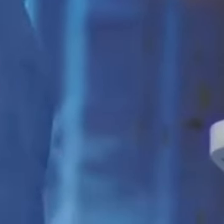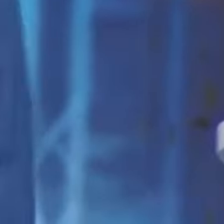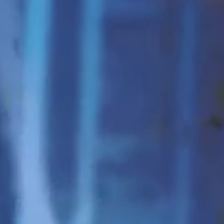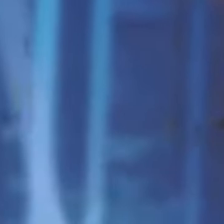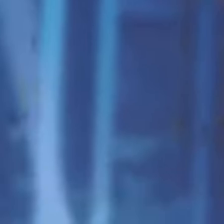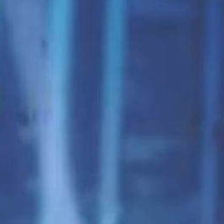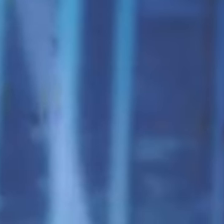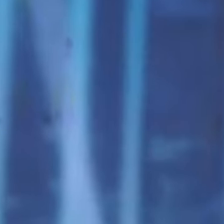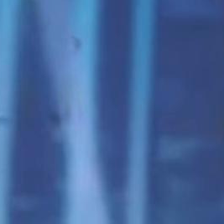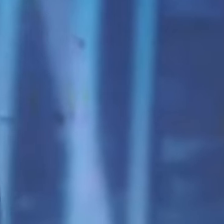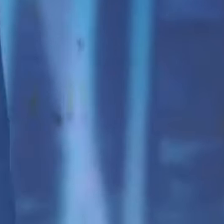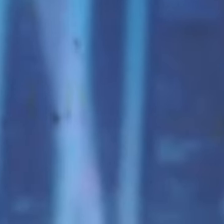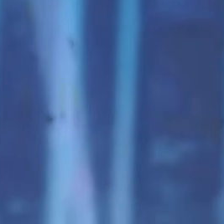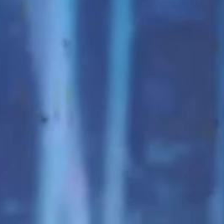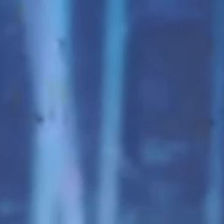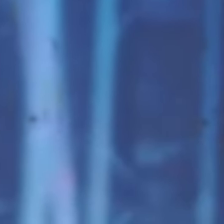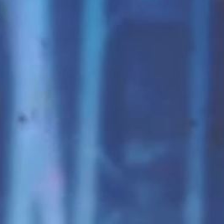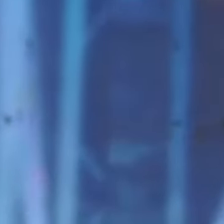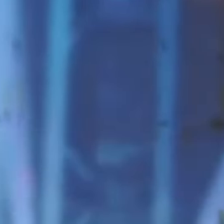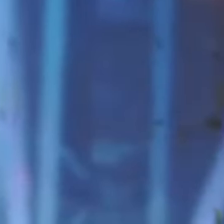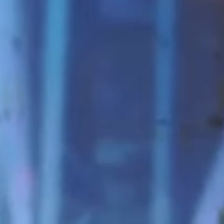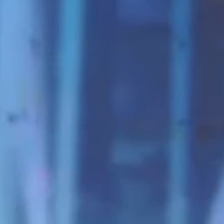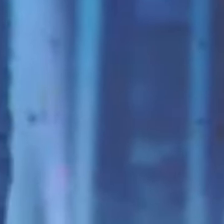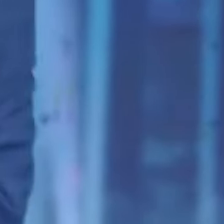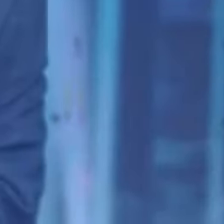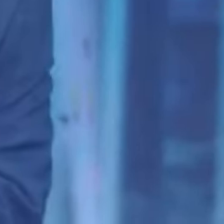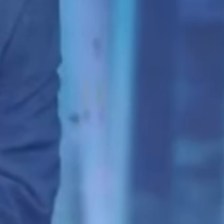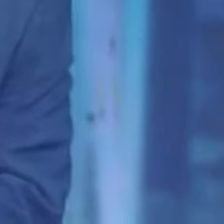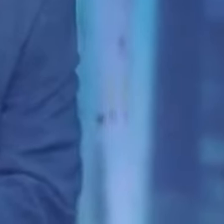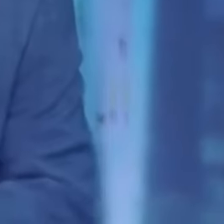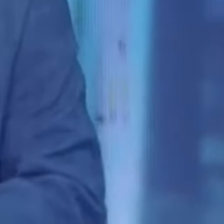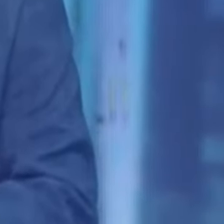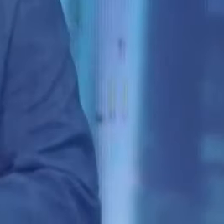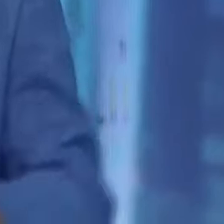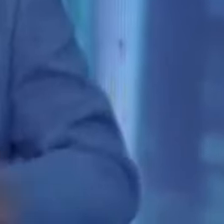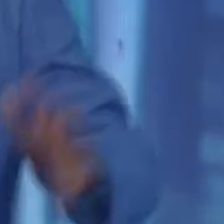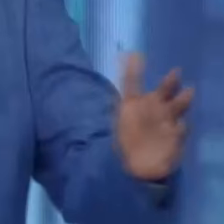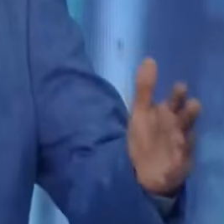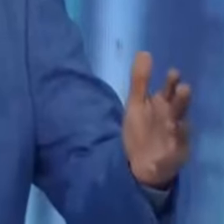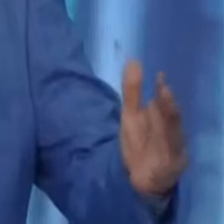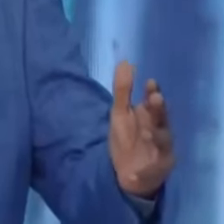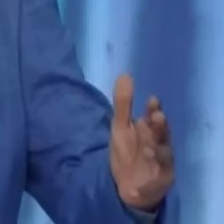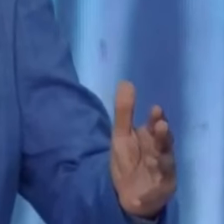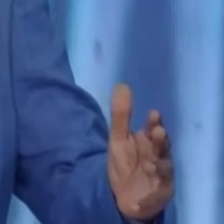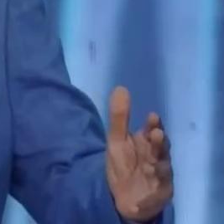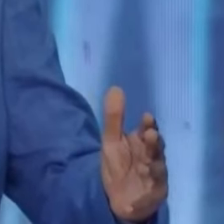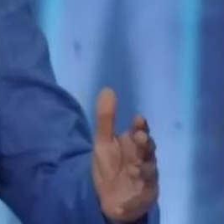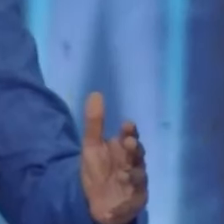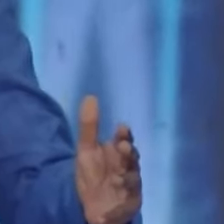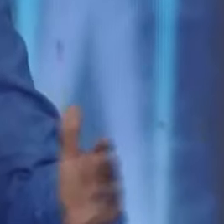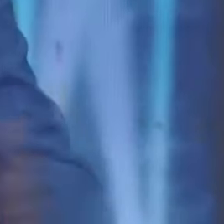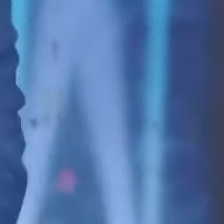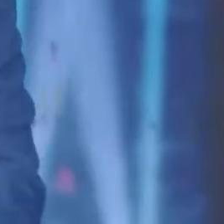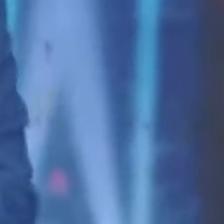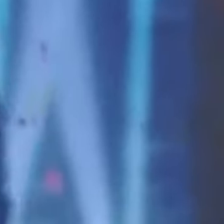experiences. Yes, you can do this. Do you remember at such a time when they call you together in the